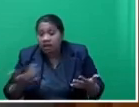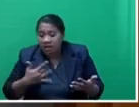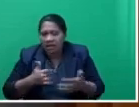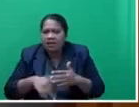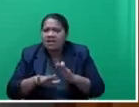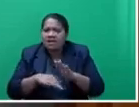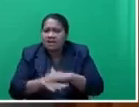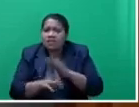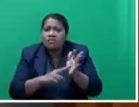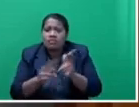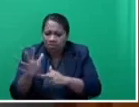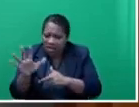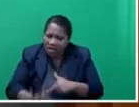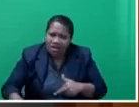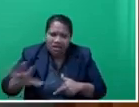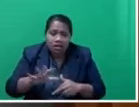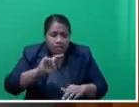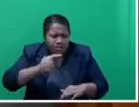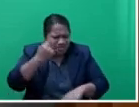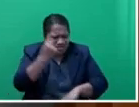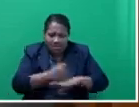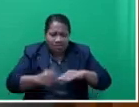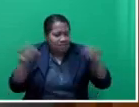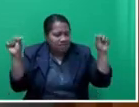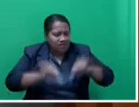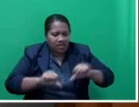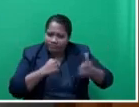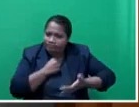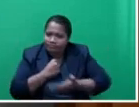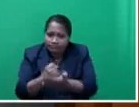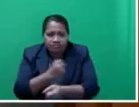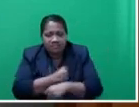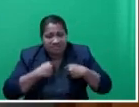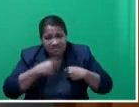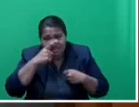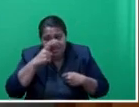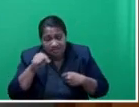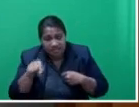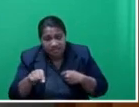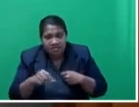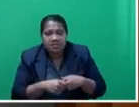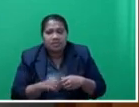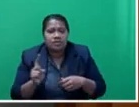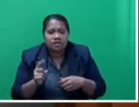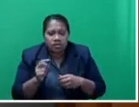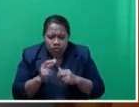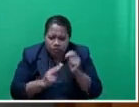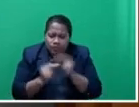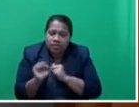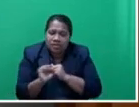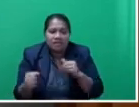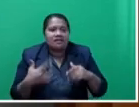government has failed to assist our people in regards to reconstructing their lives, in